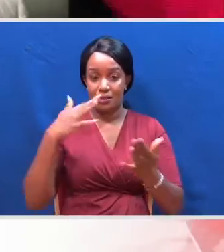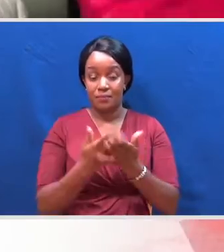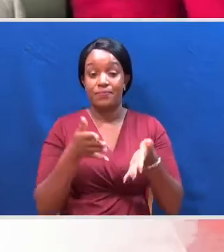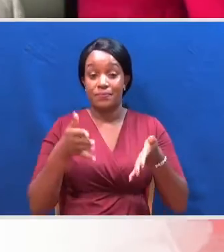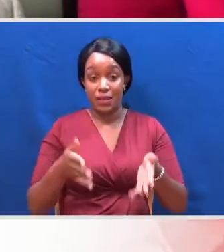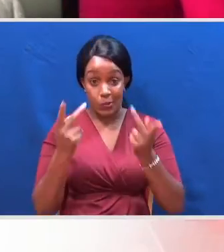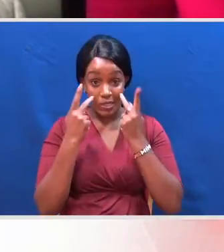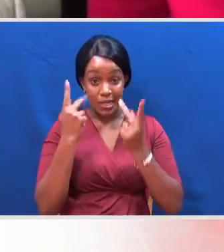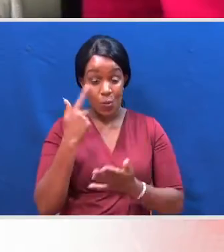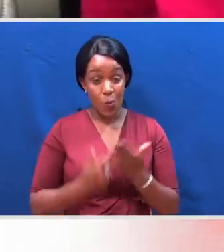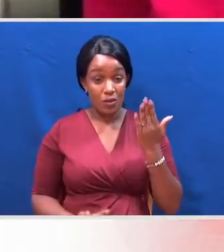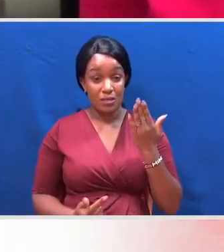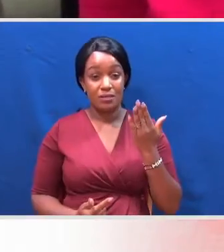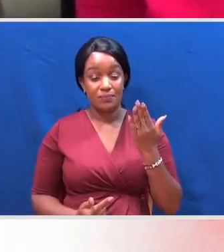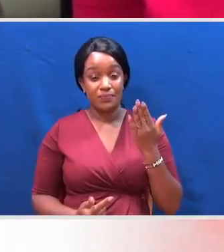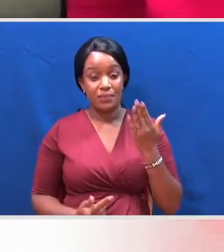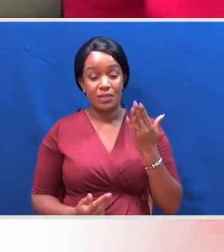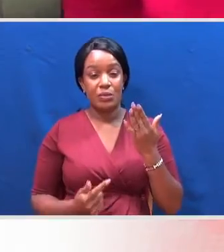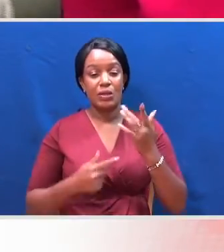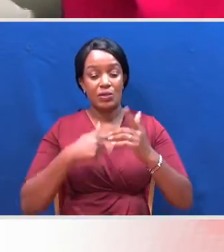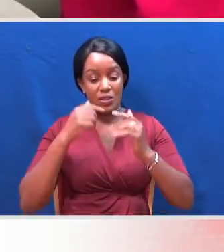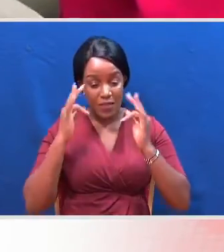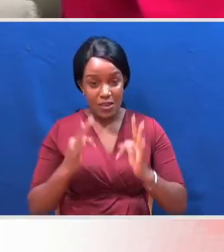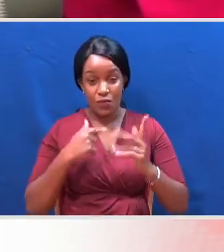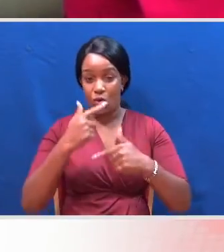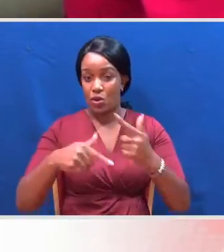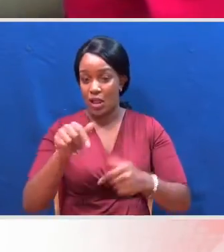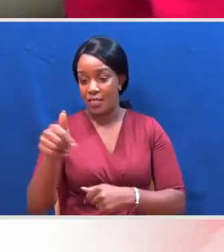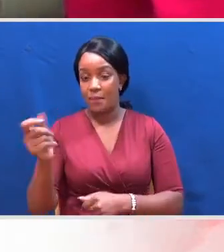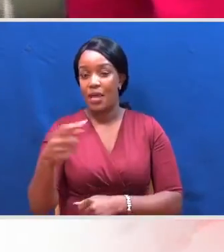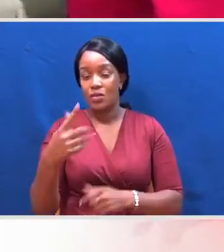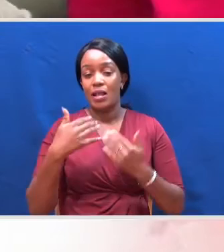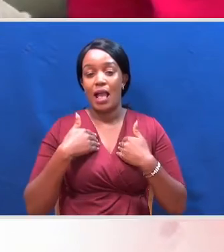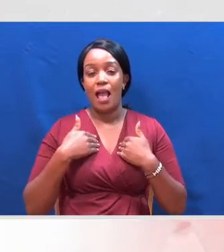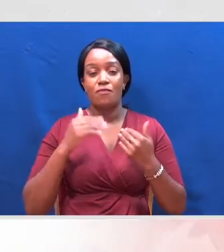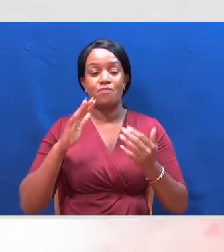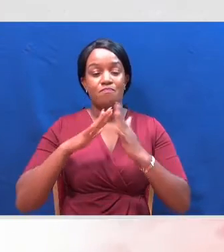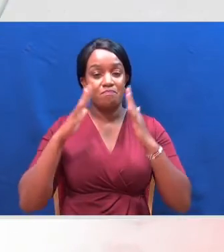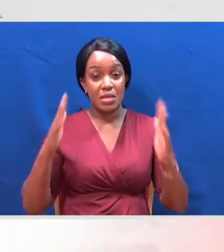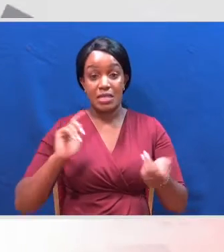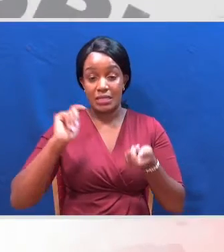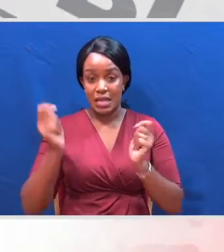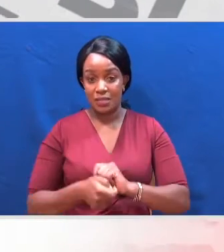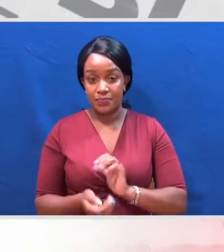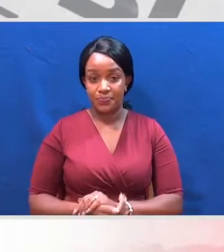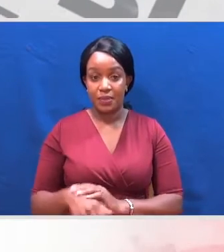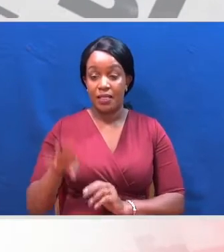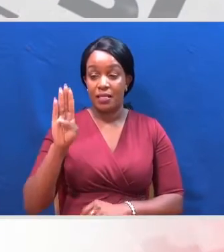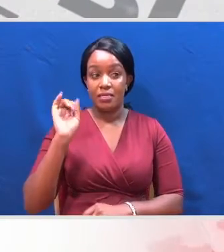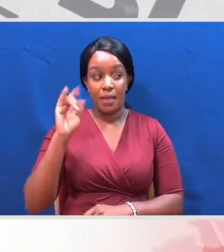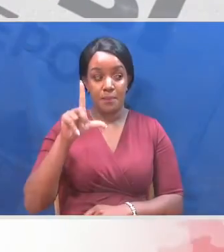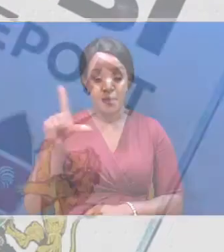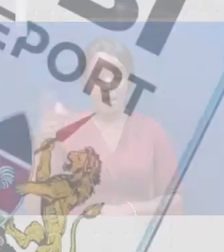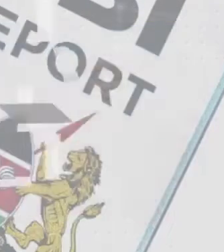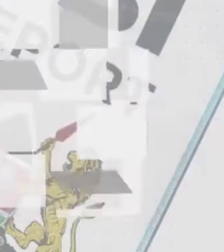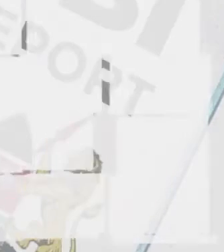tunaona kutakuwa hata tukiendelea miezi ingine ambayo inakuja, kutakuwa na mabadiliko makubwa sana. The bill has also been adopted